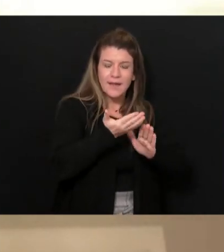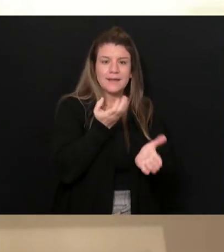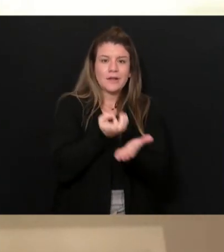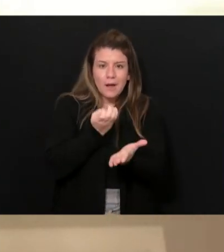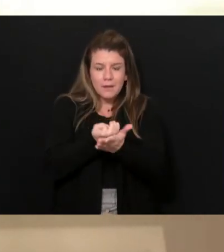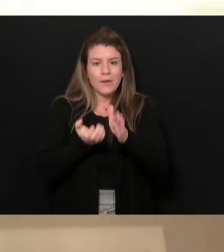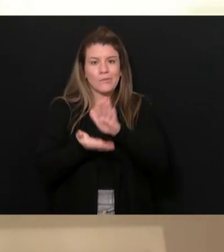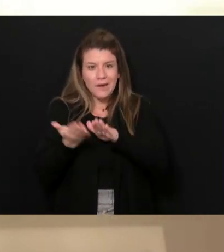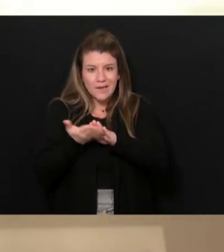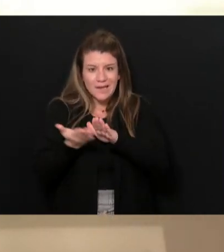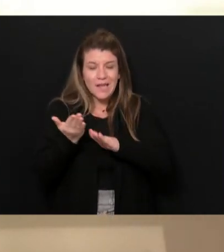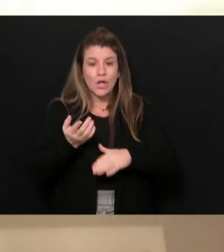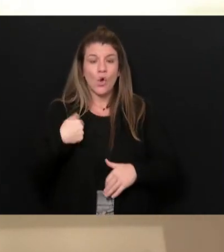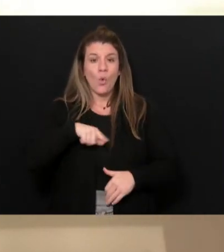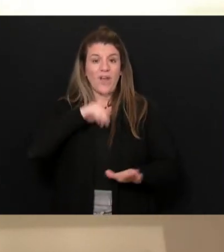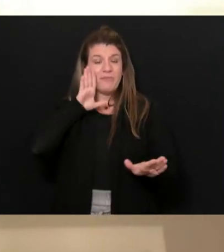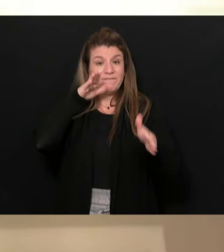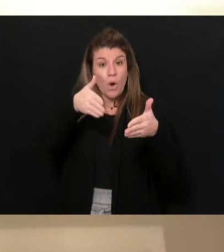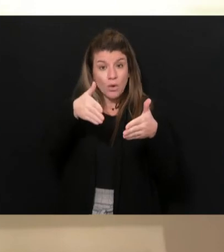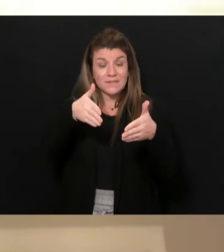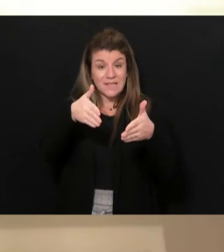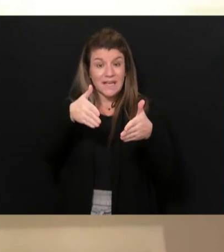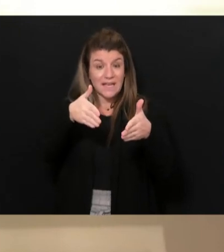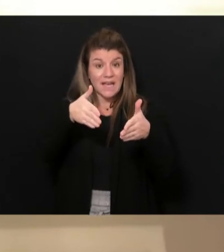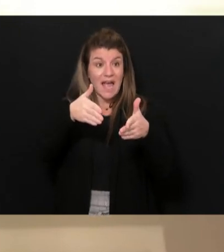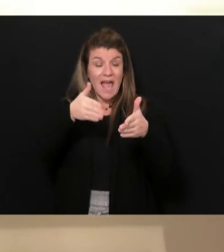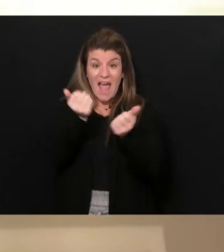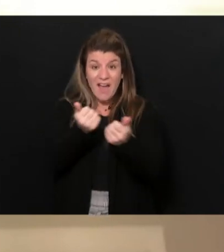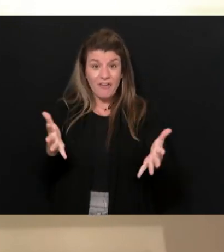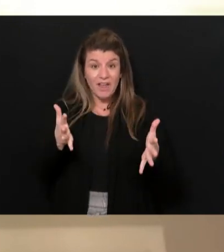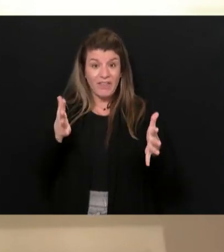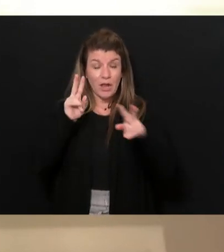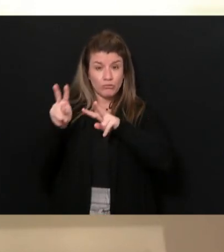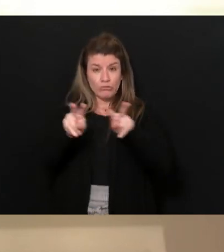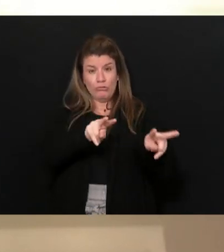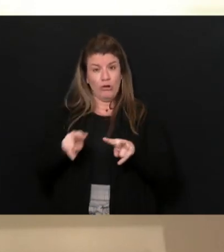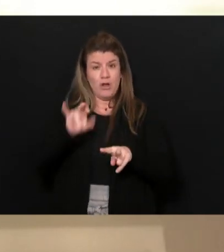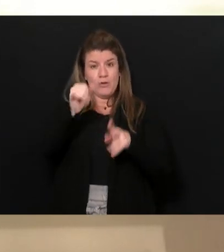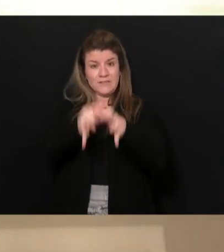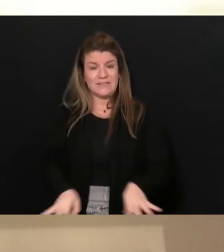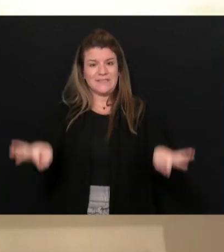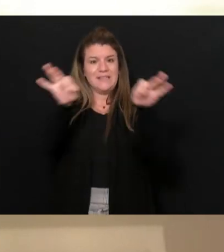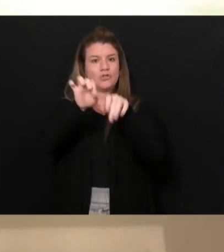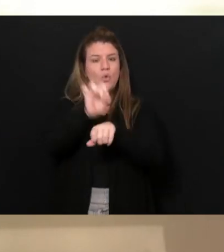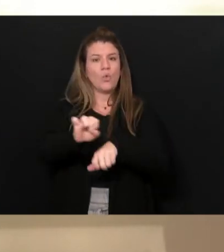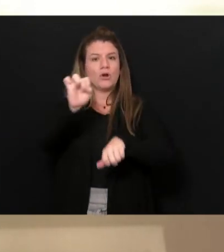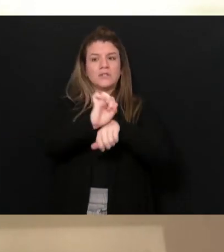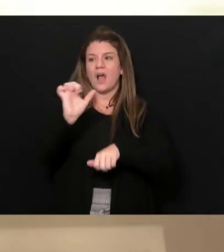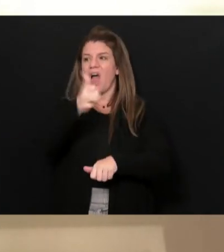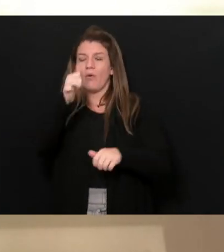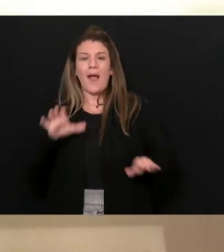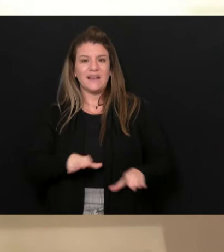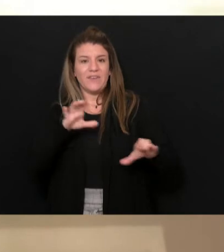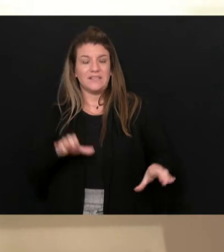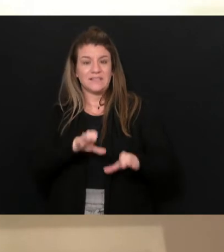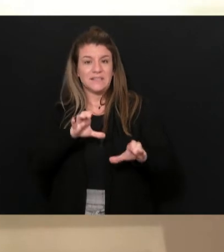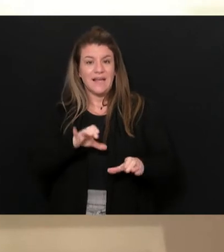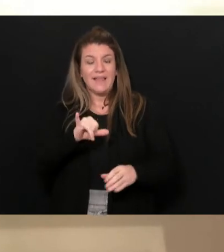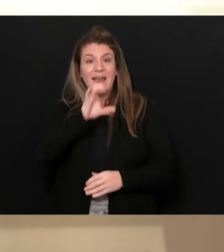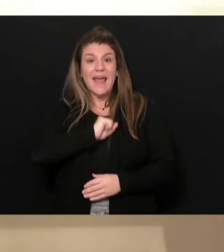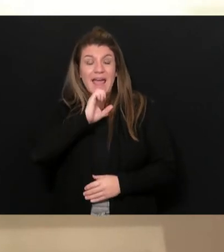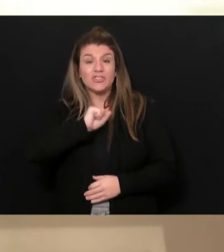And we have been focusing all of those essential worker and other activities at age